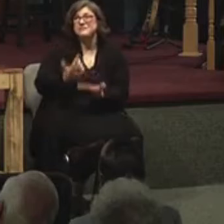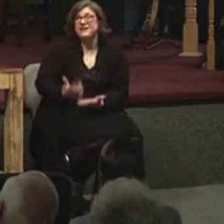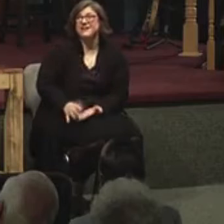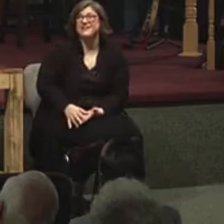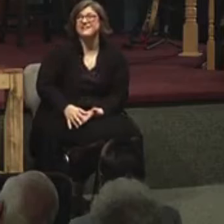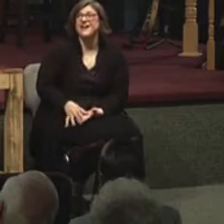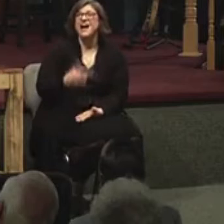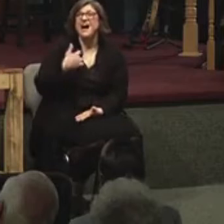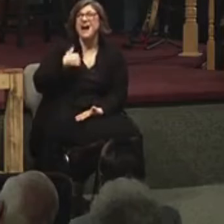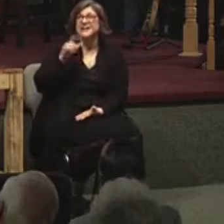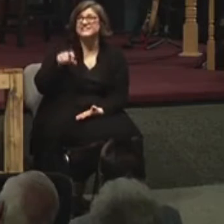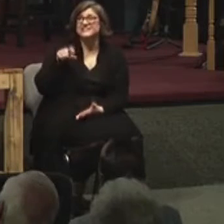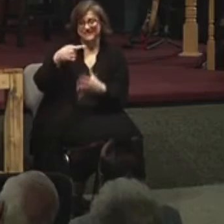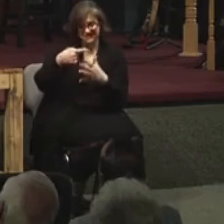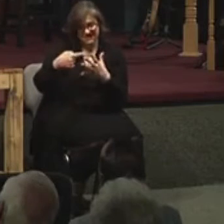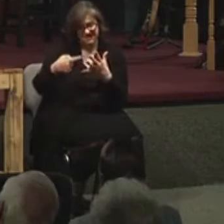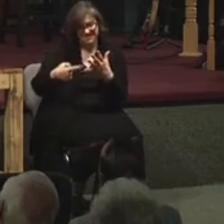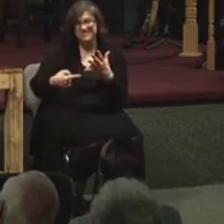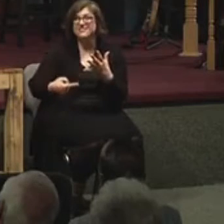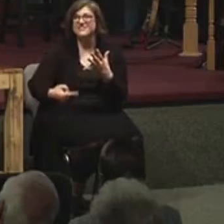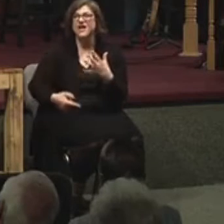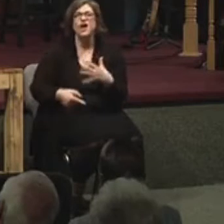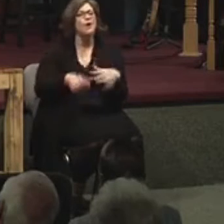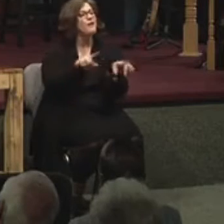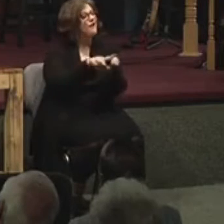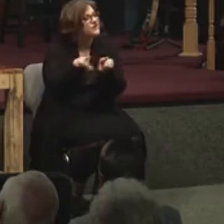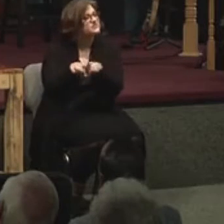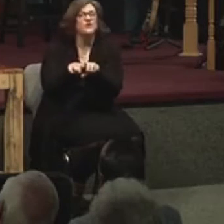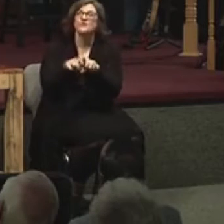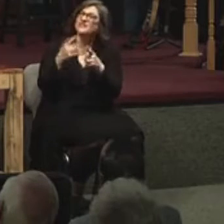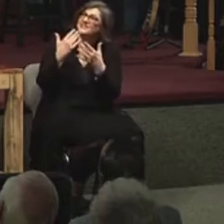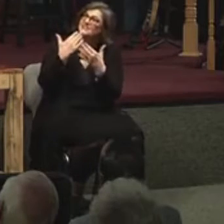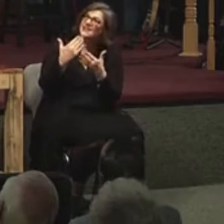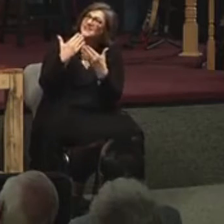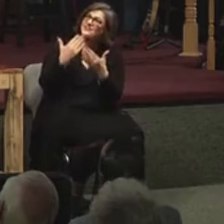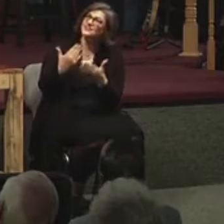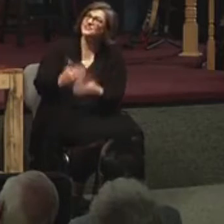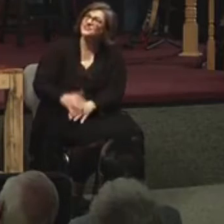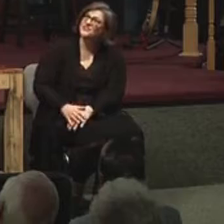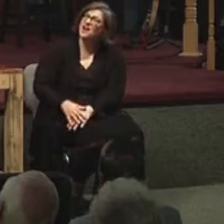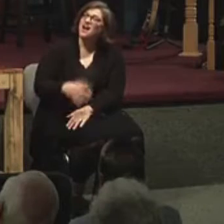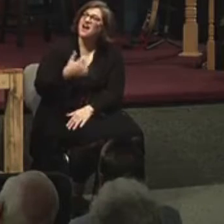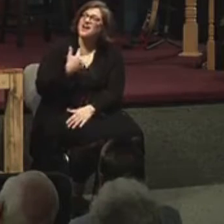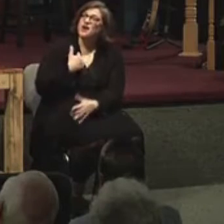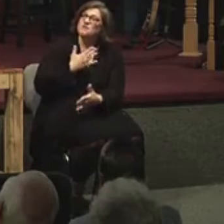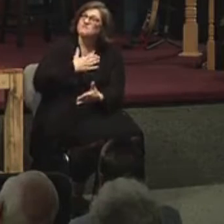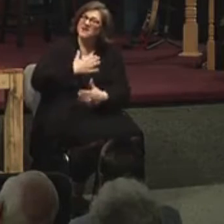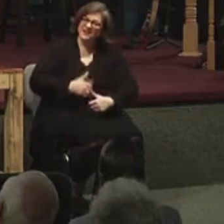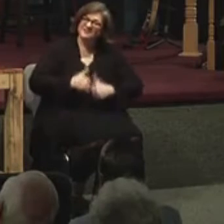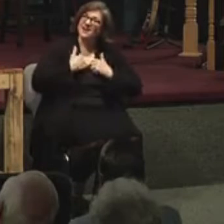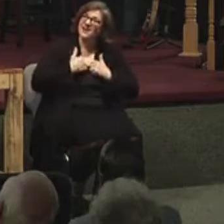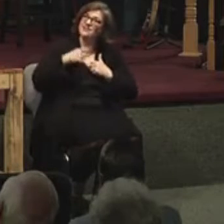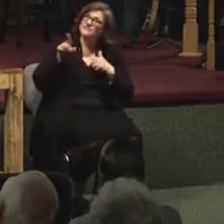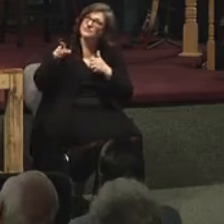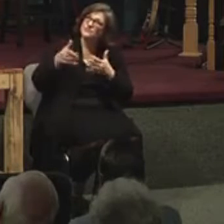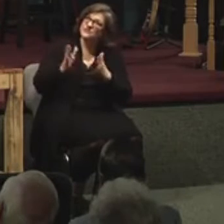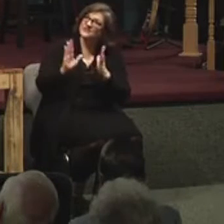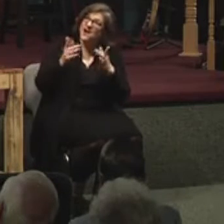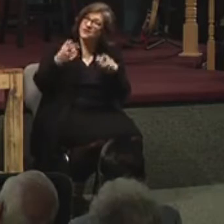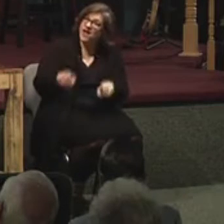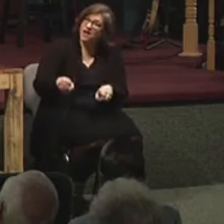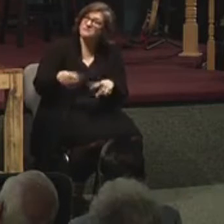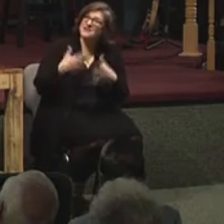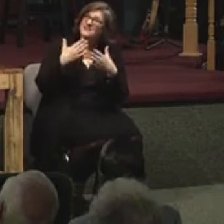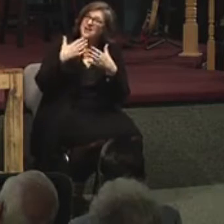Ask him for what you need. But when you do it, thank him. Thank him for what he's already done in your life. And